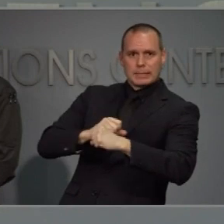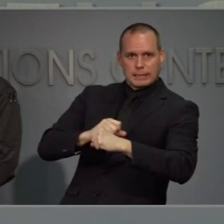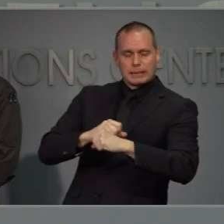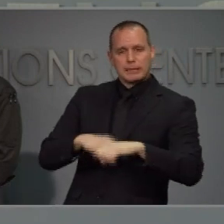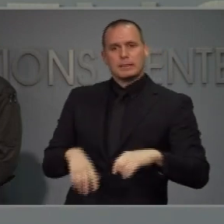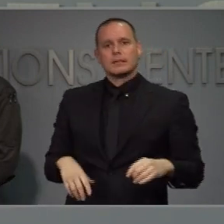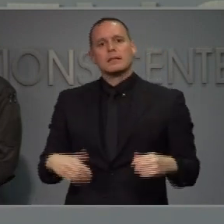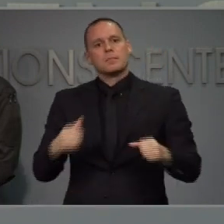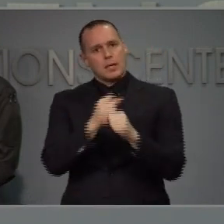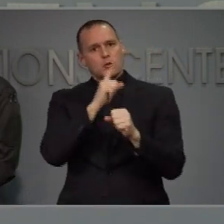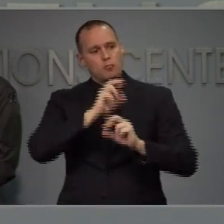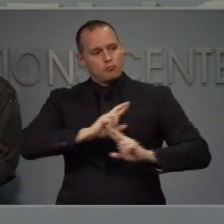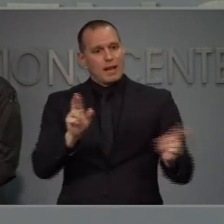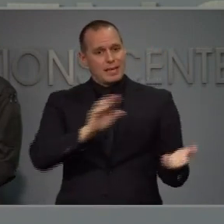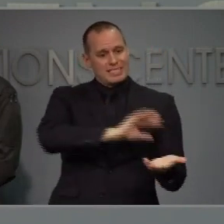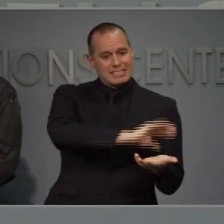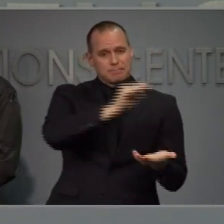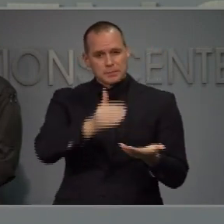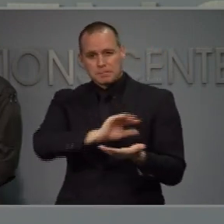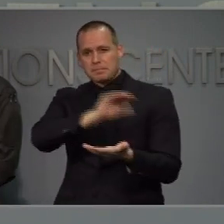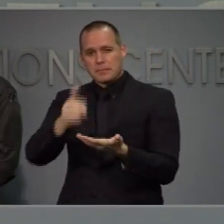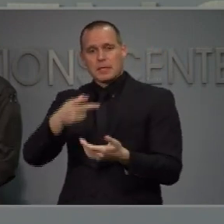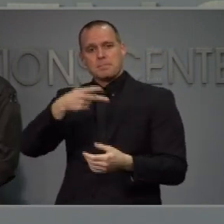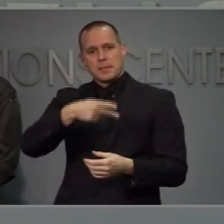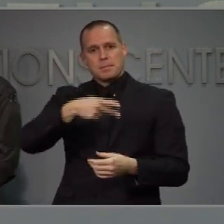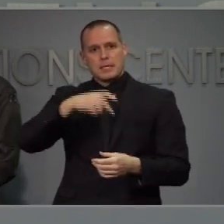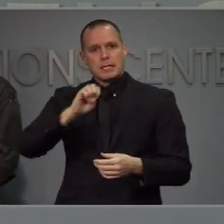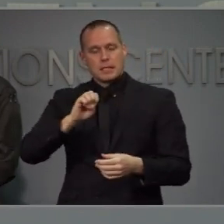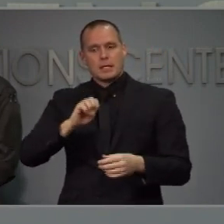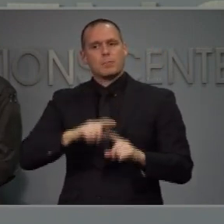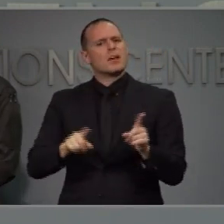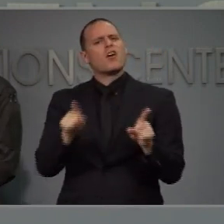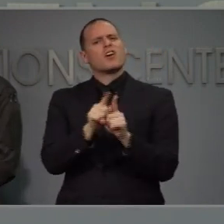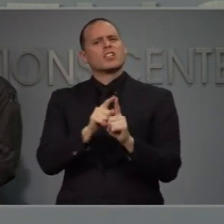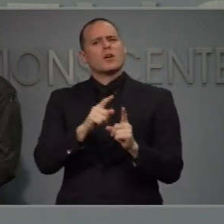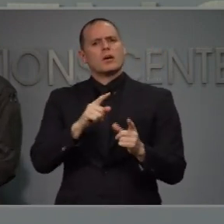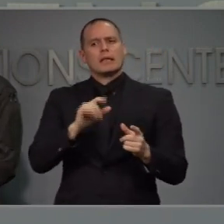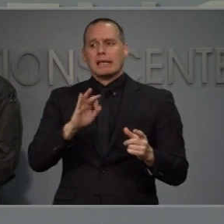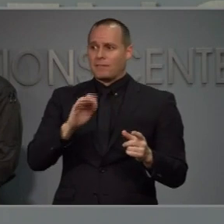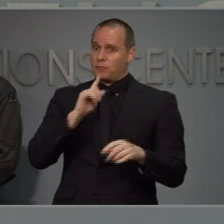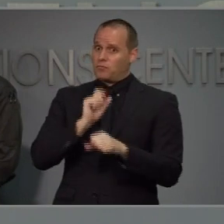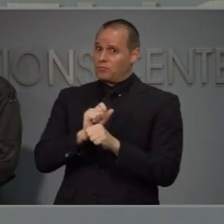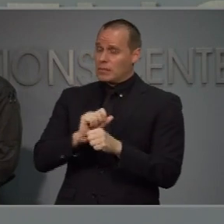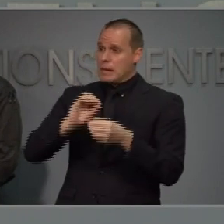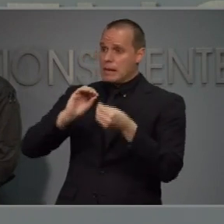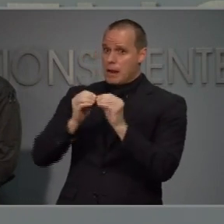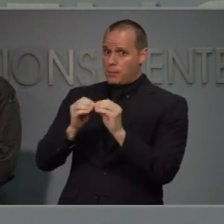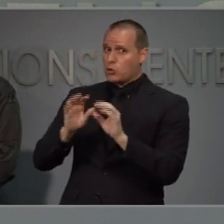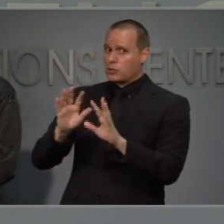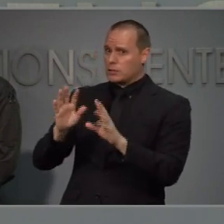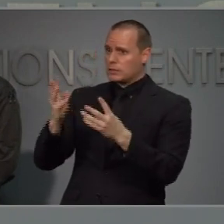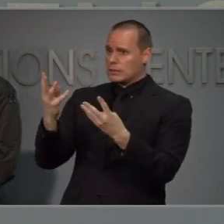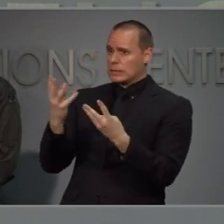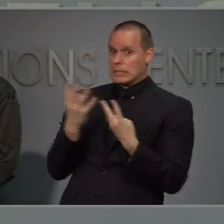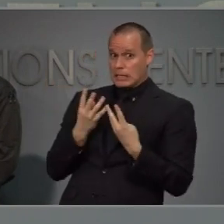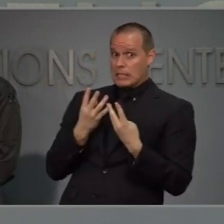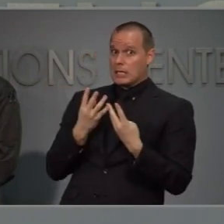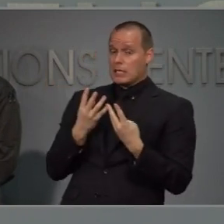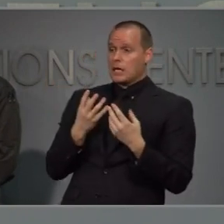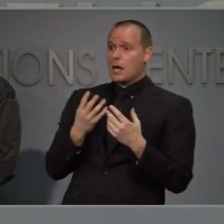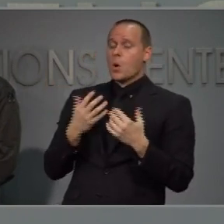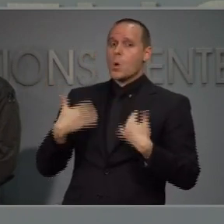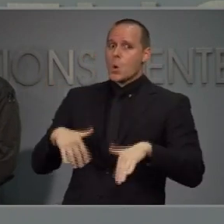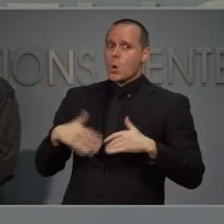enough PPE on hand, as well as what would be the right trigger points for saying, actually, we need to potentially dial back again if we